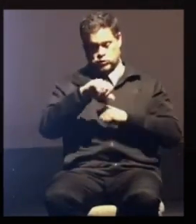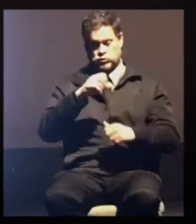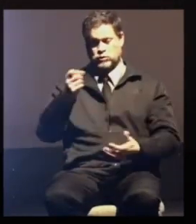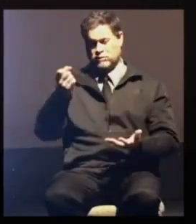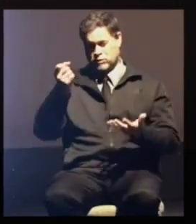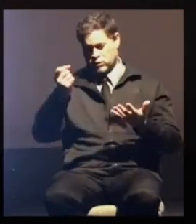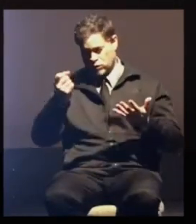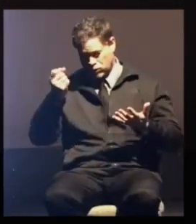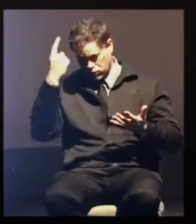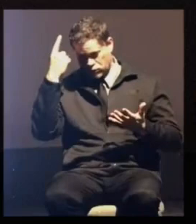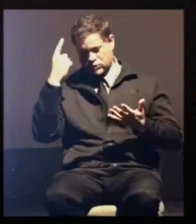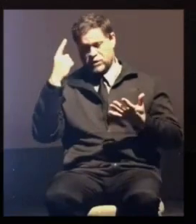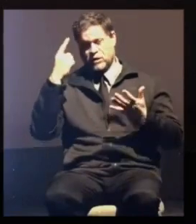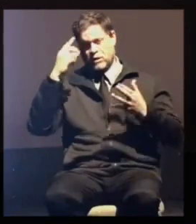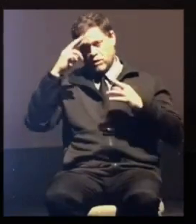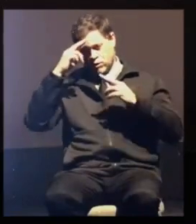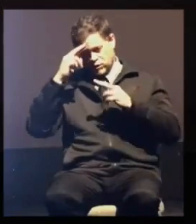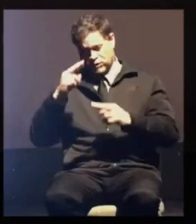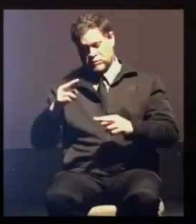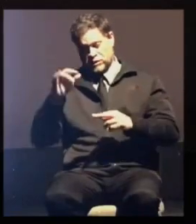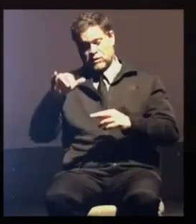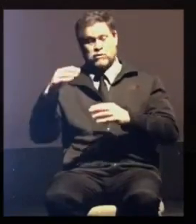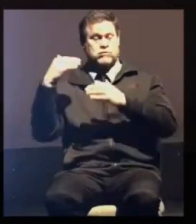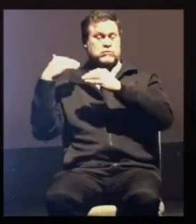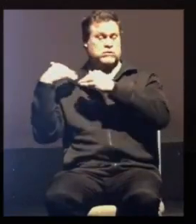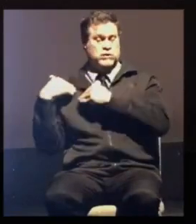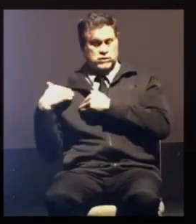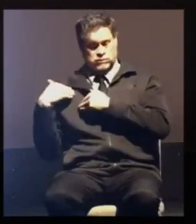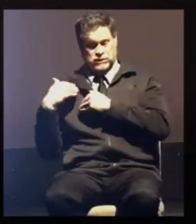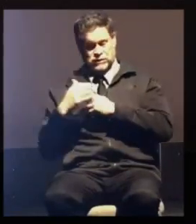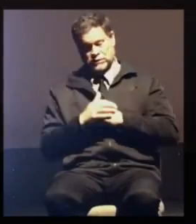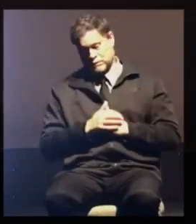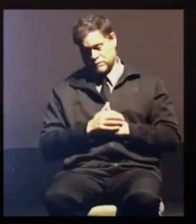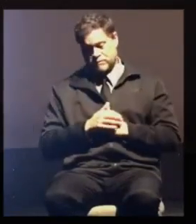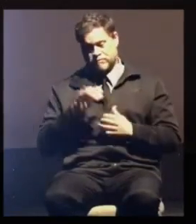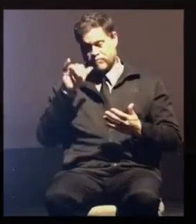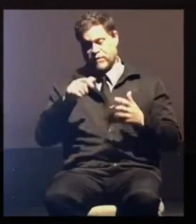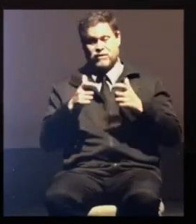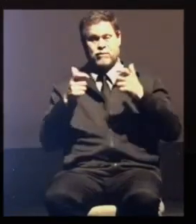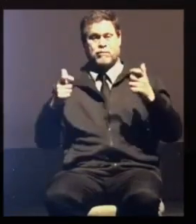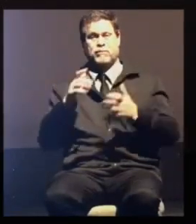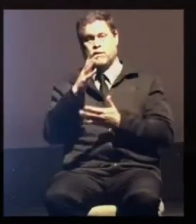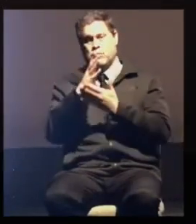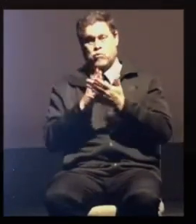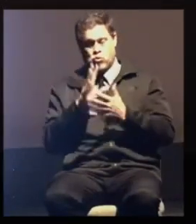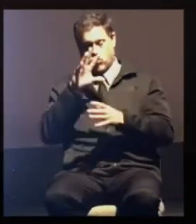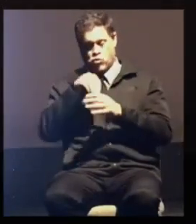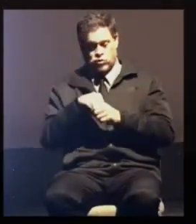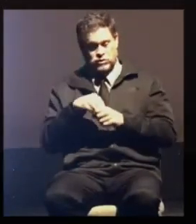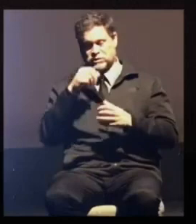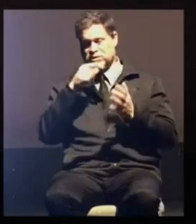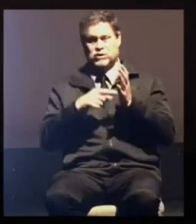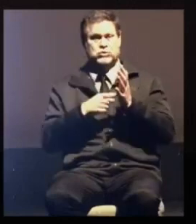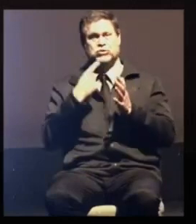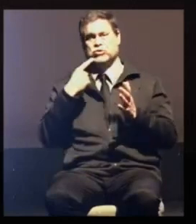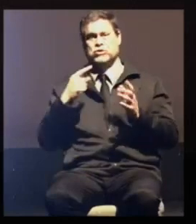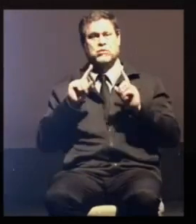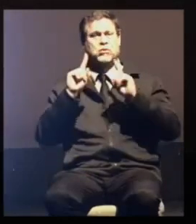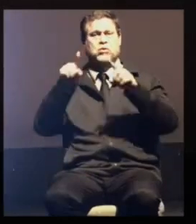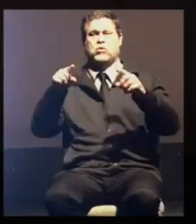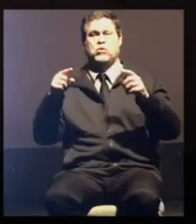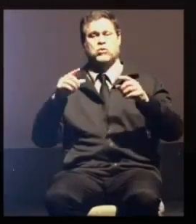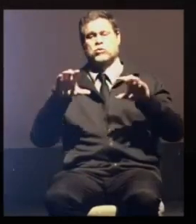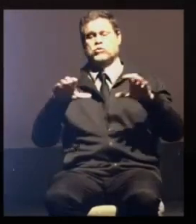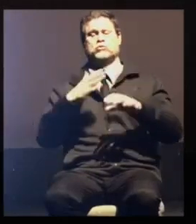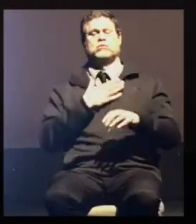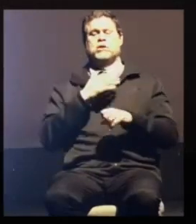understand and respect that responsibility. That's a big part of it. It's not just, I'm going to go out and do my